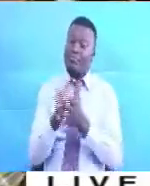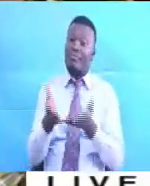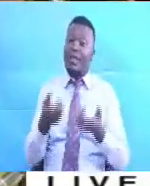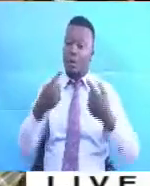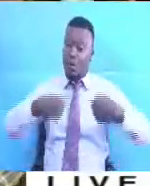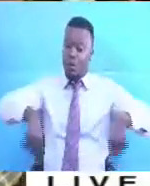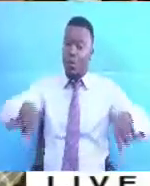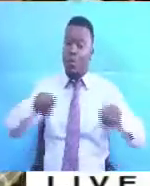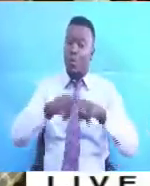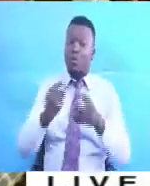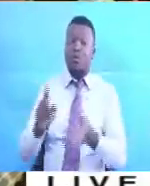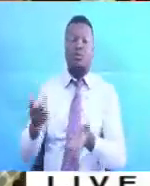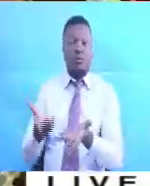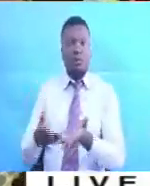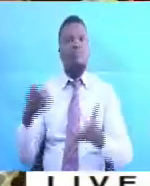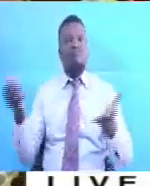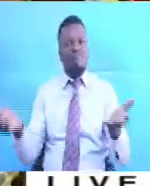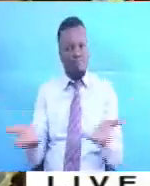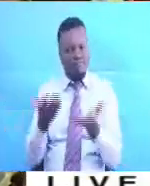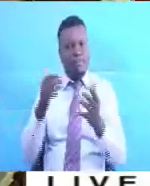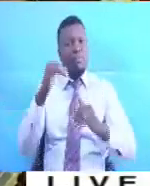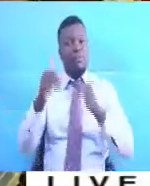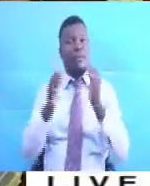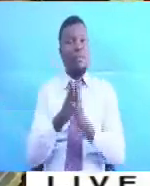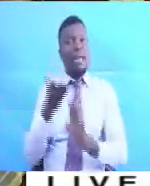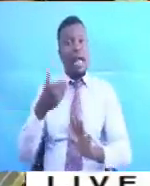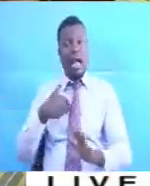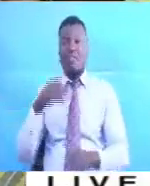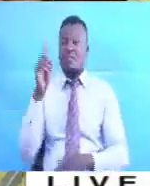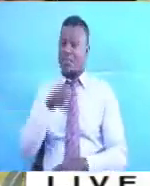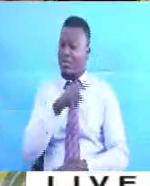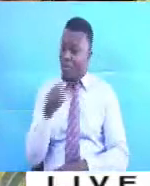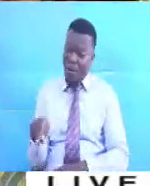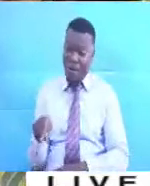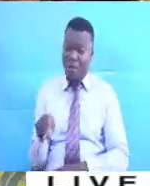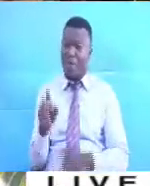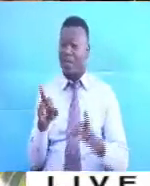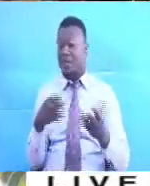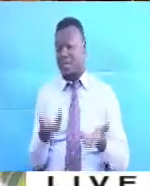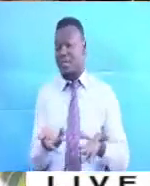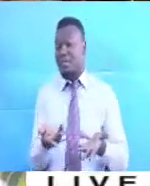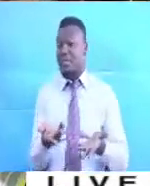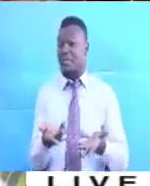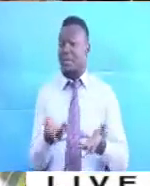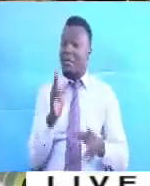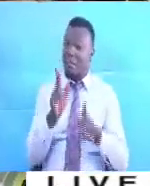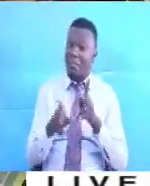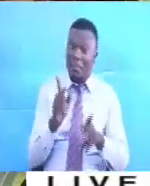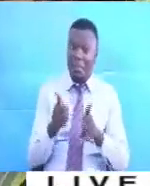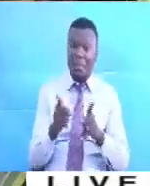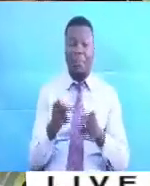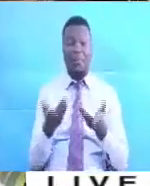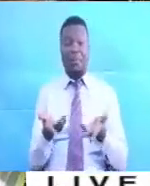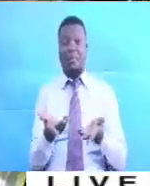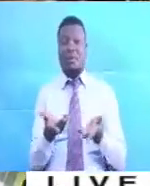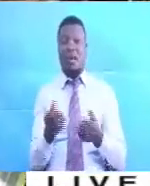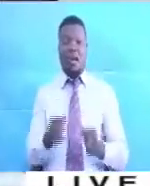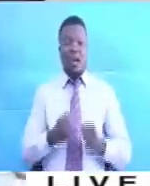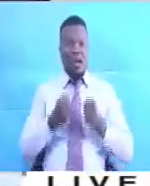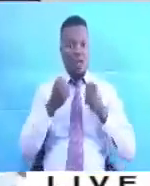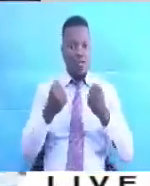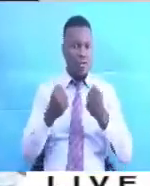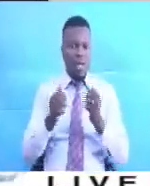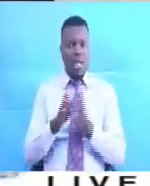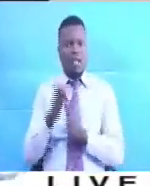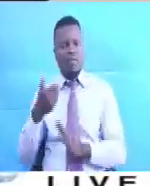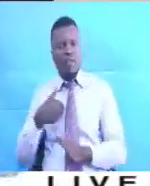be encouraging serious reading, we shall be encouraging people being very proactive, whenever they are treating